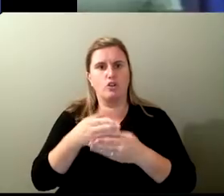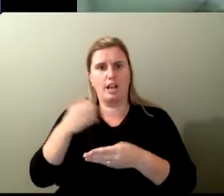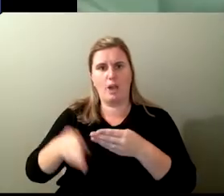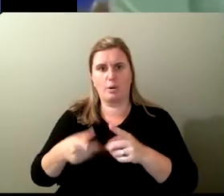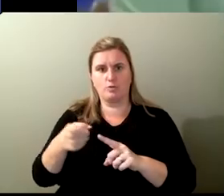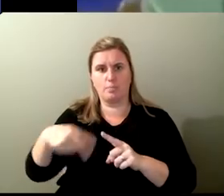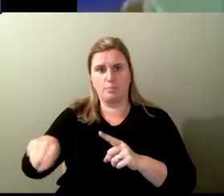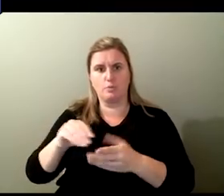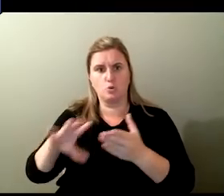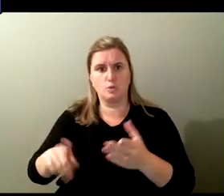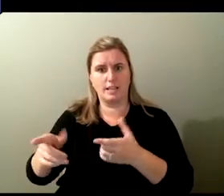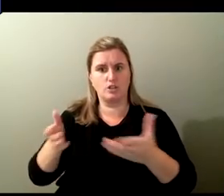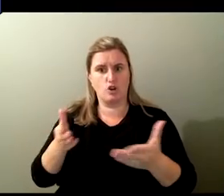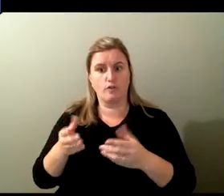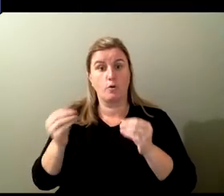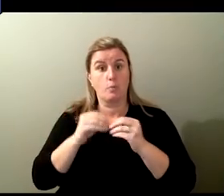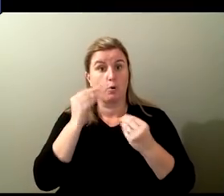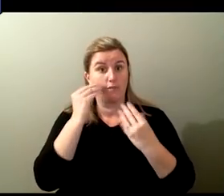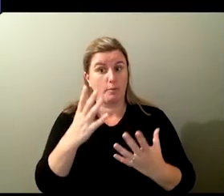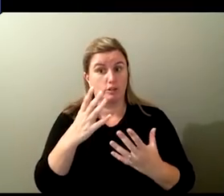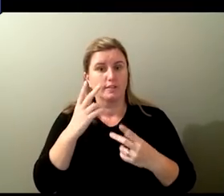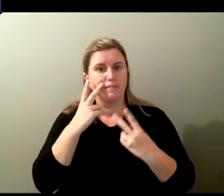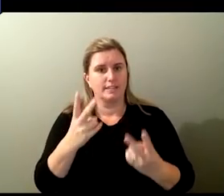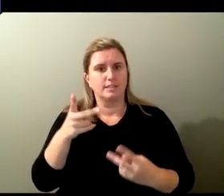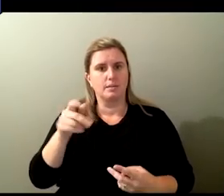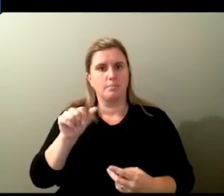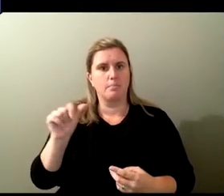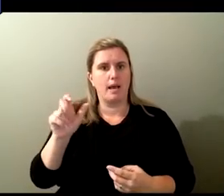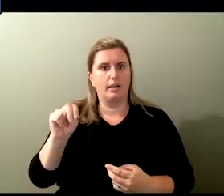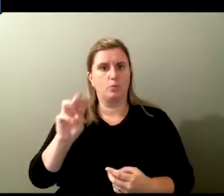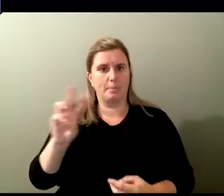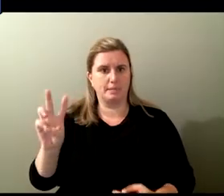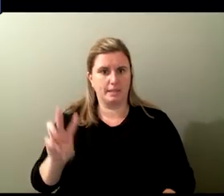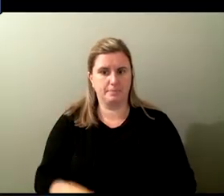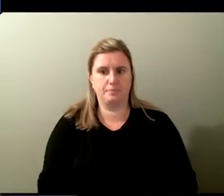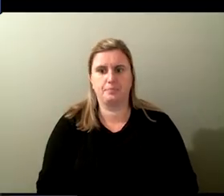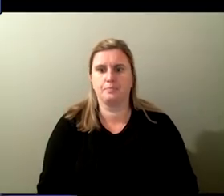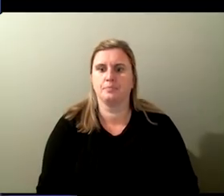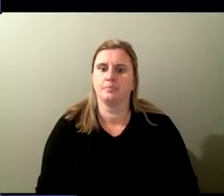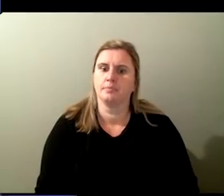students they serve. For more information, visit the patent website.